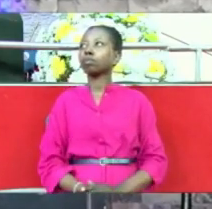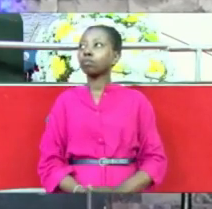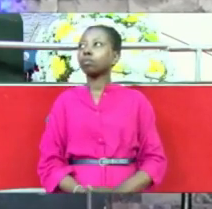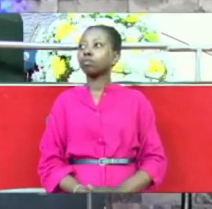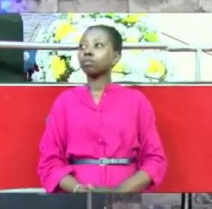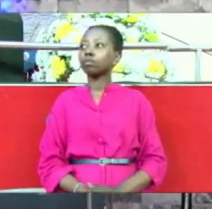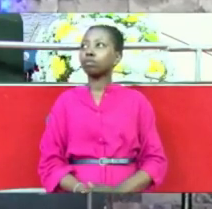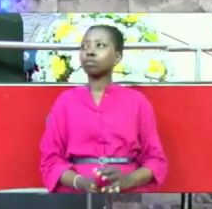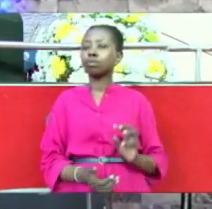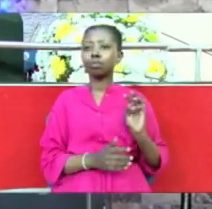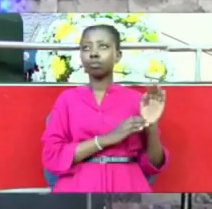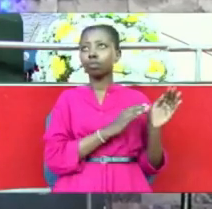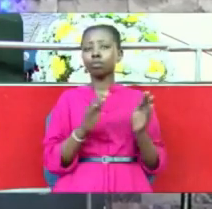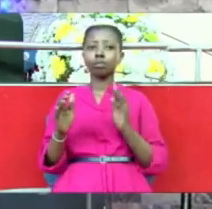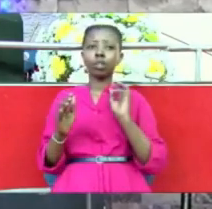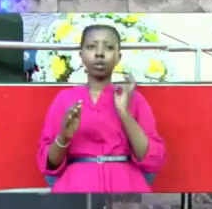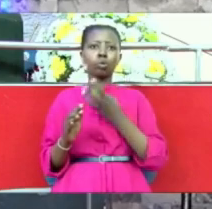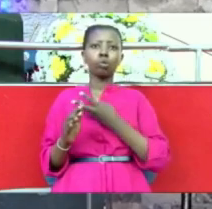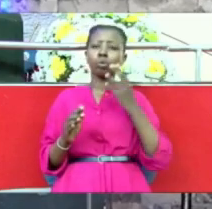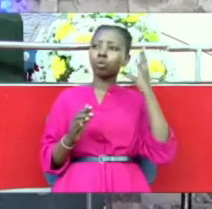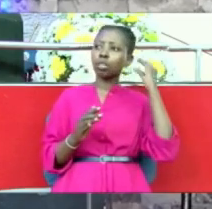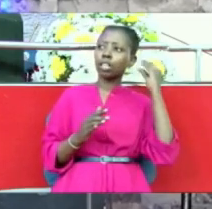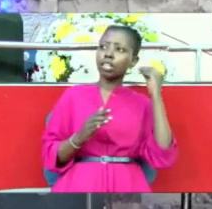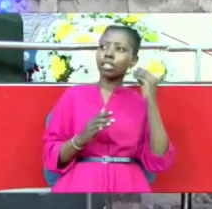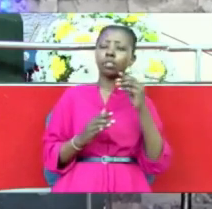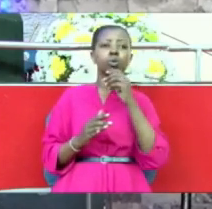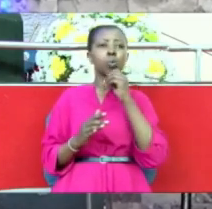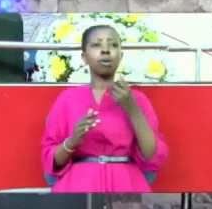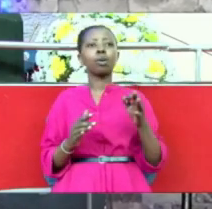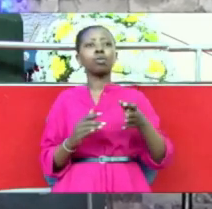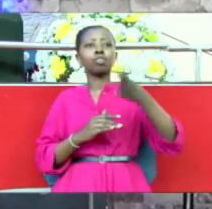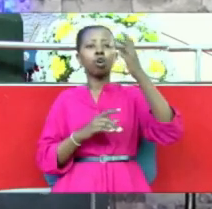We listened to a man of God from Ghana.